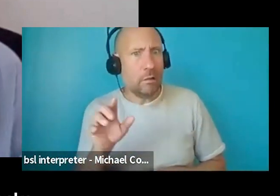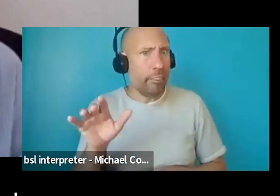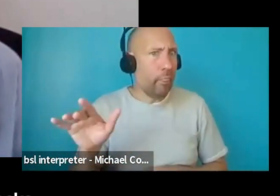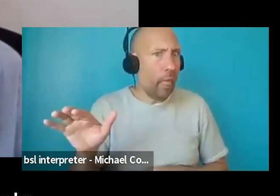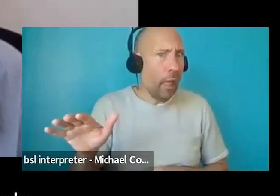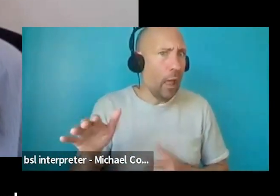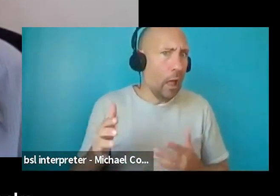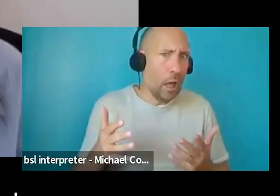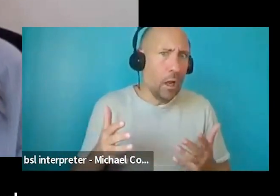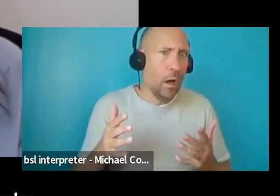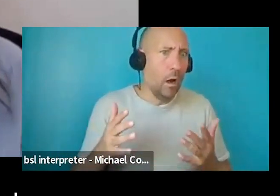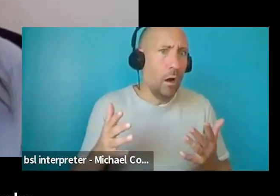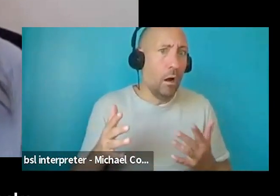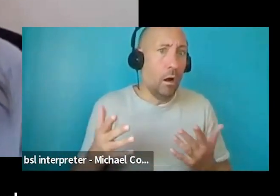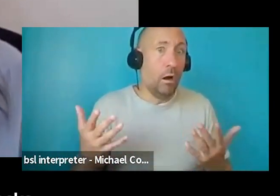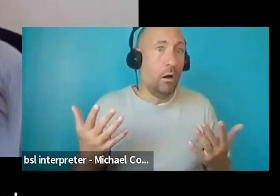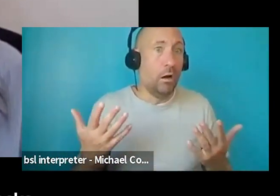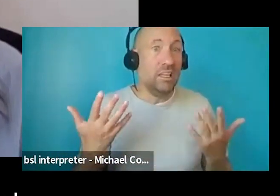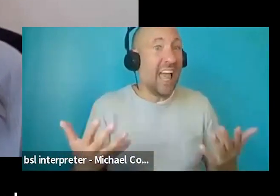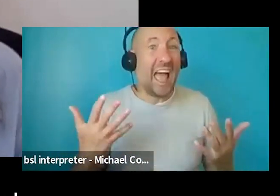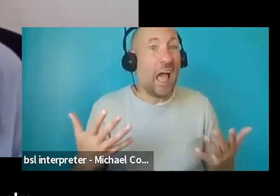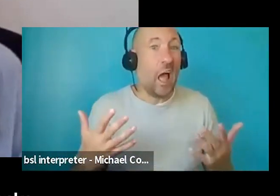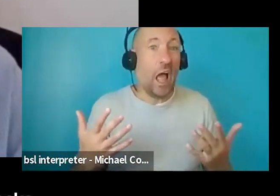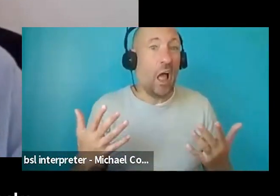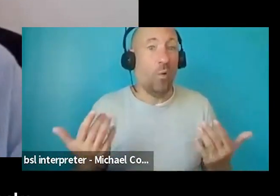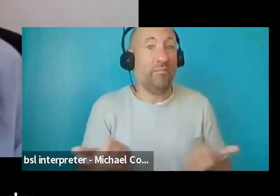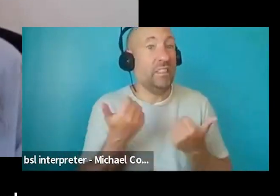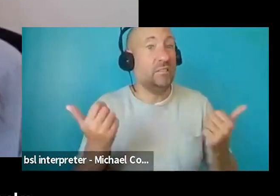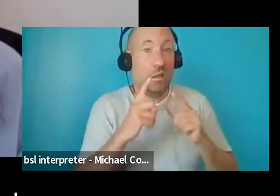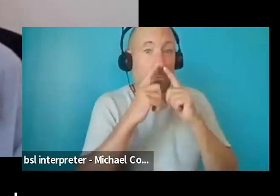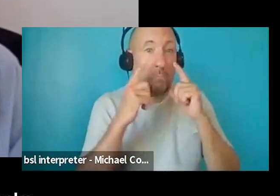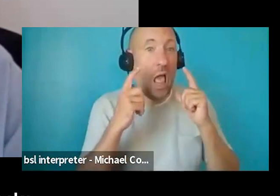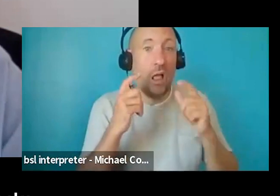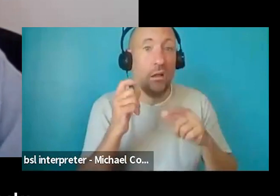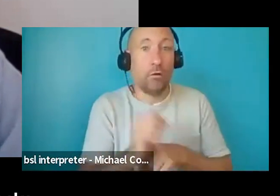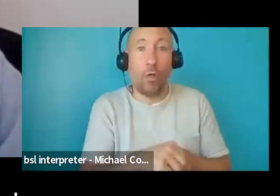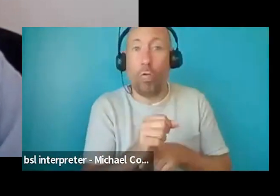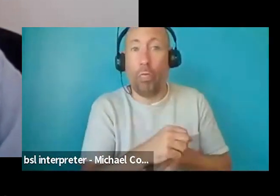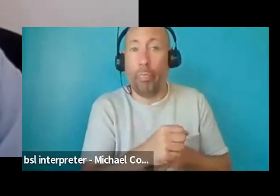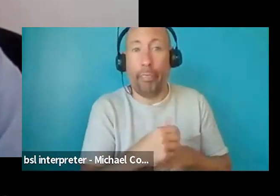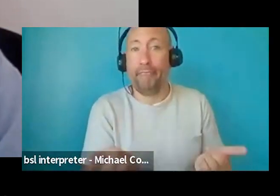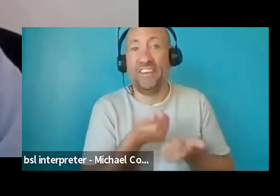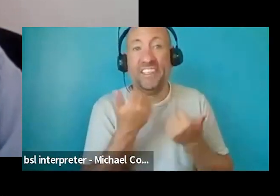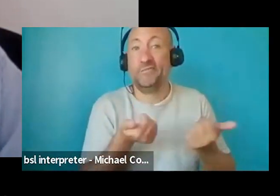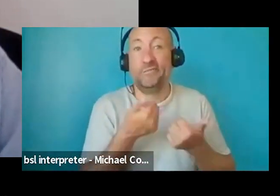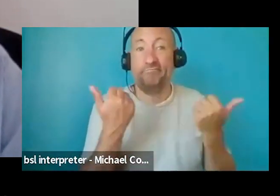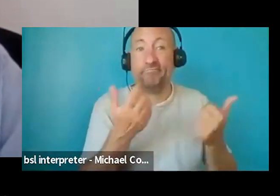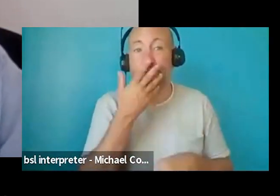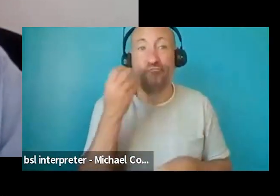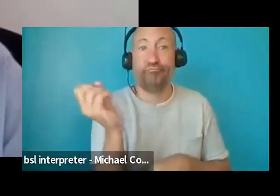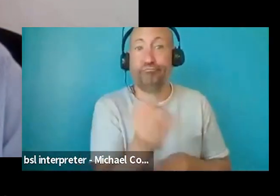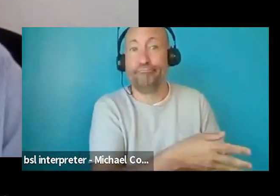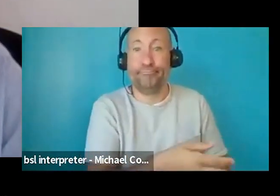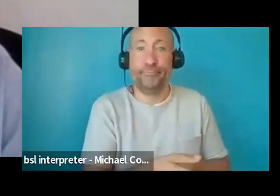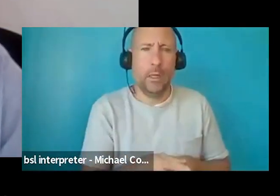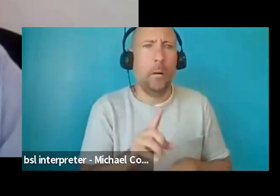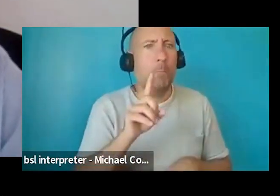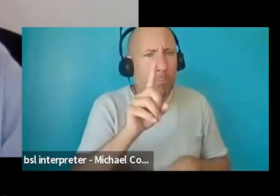And people simply do not wear face masks, not any longer. But as Sho